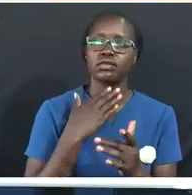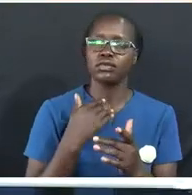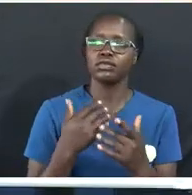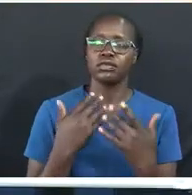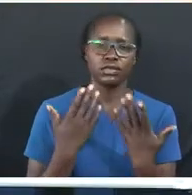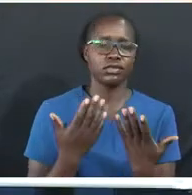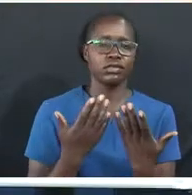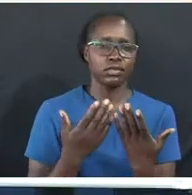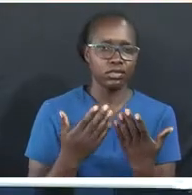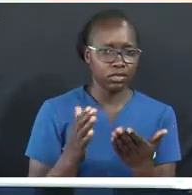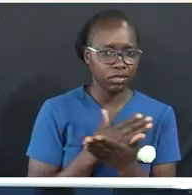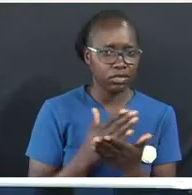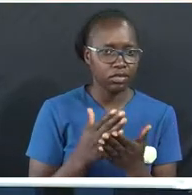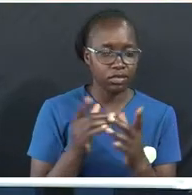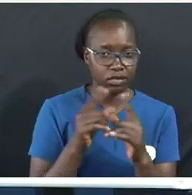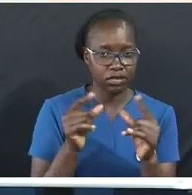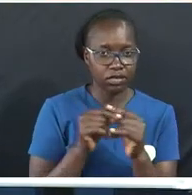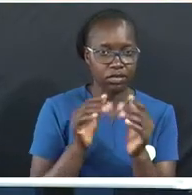his friendship with you.